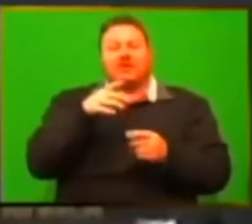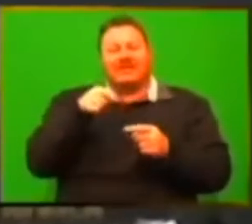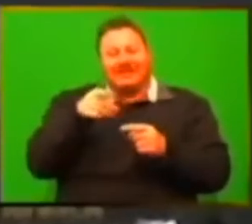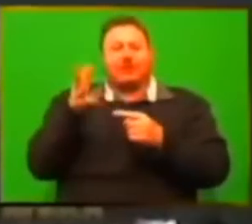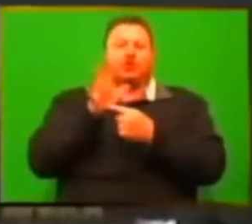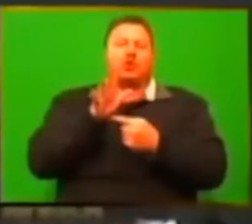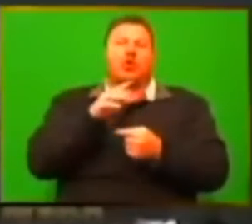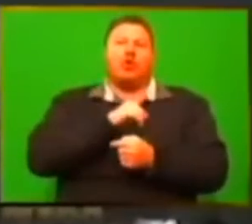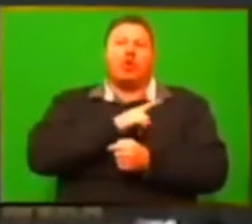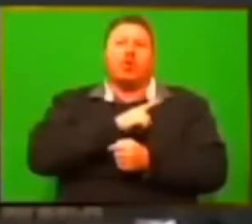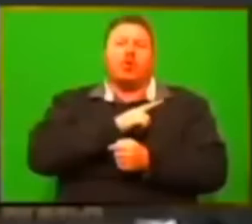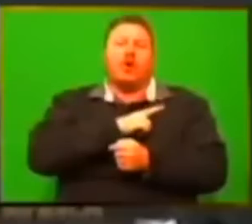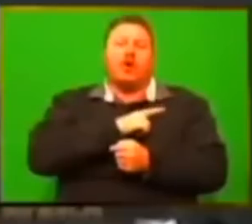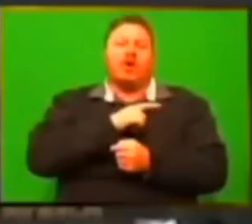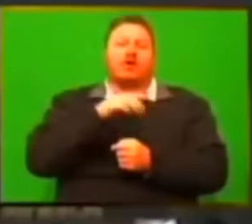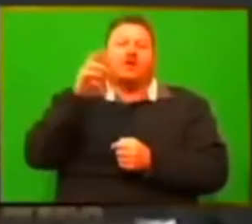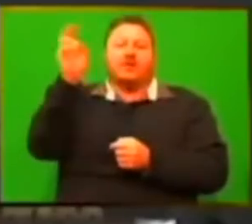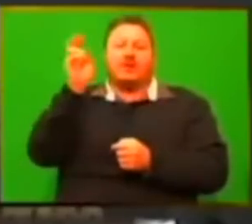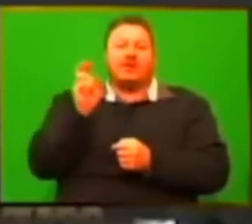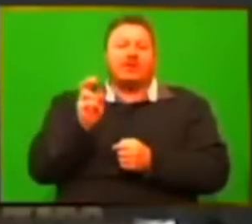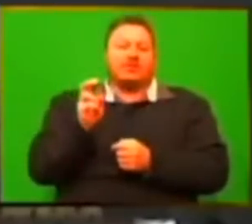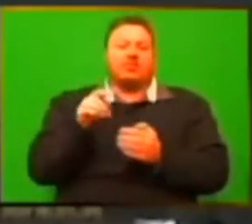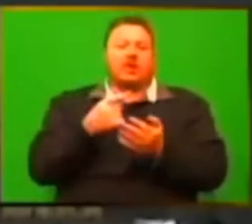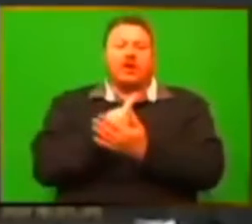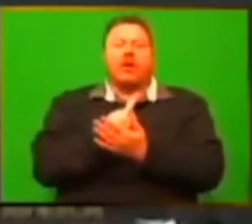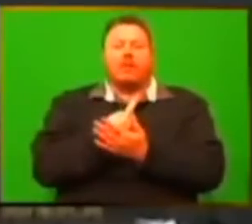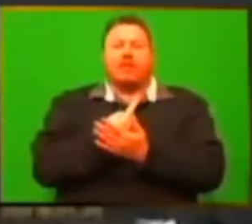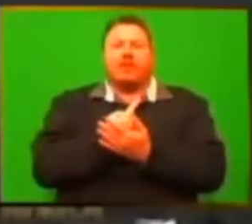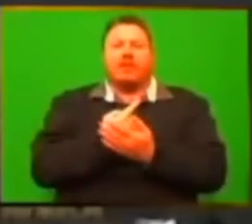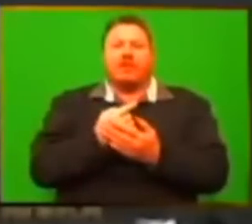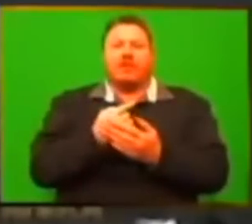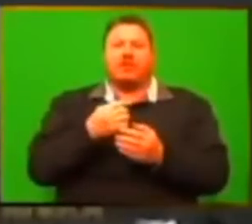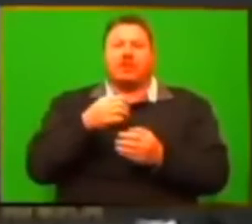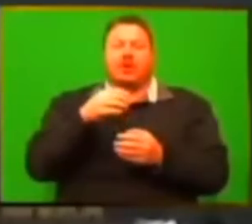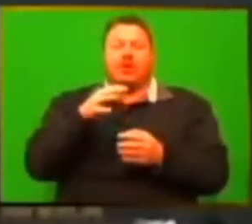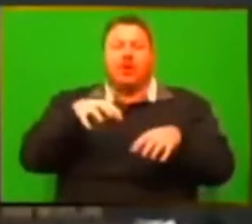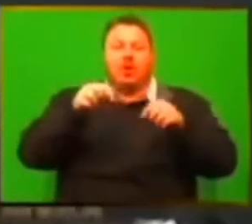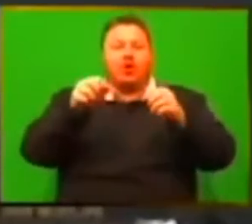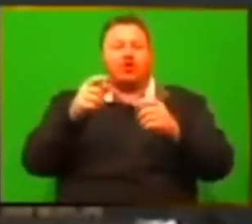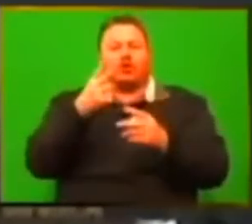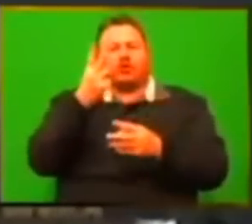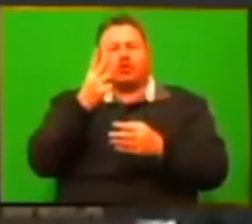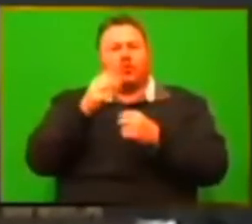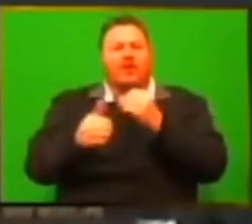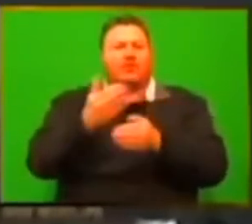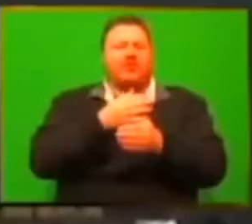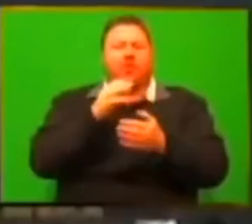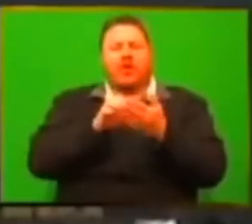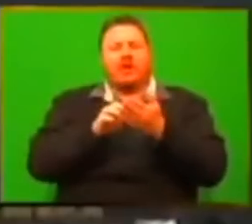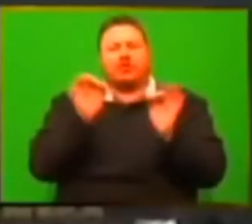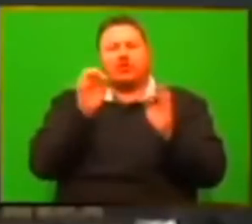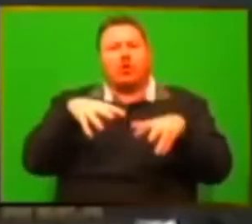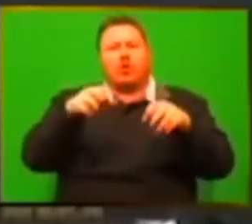experienced perennial load shedding for years until 2 months before the elections. The land which our people